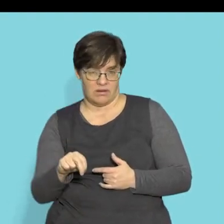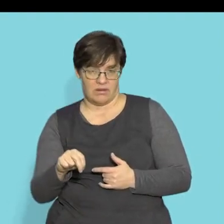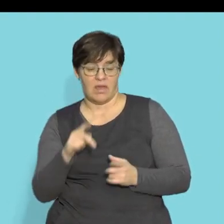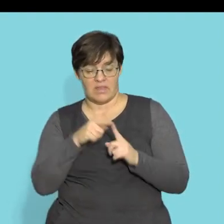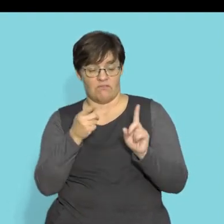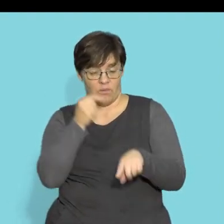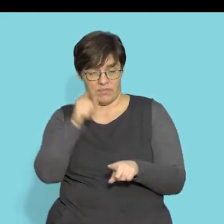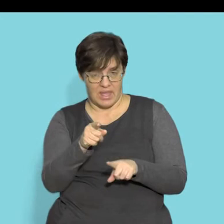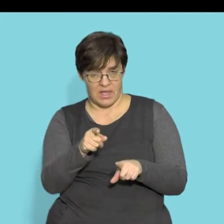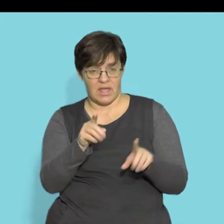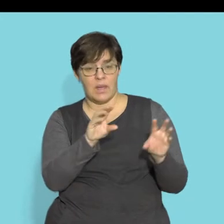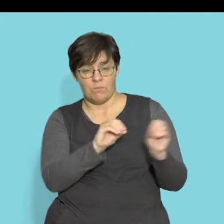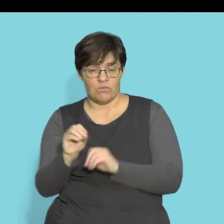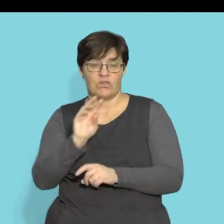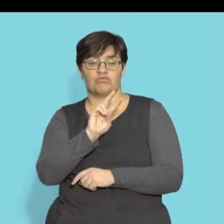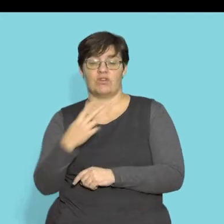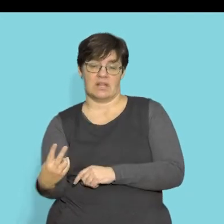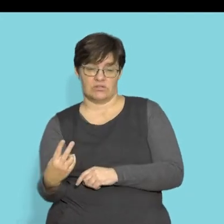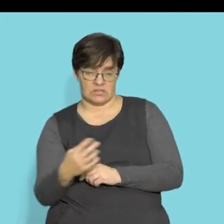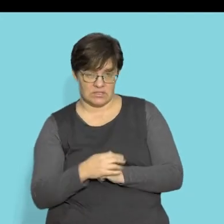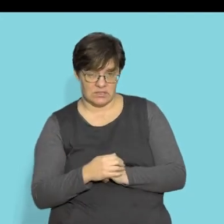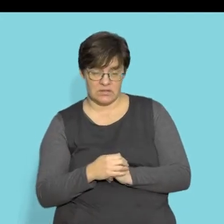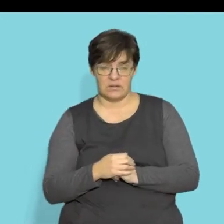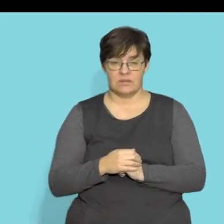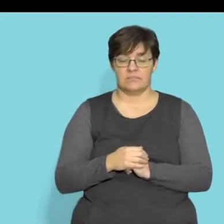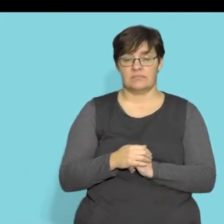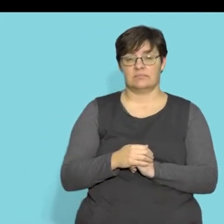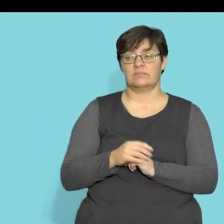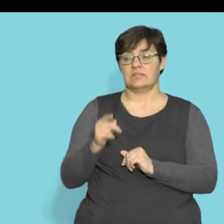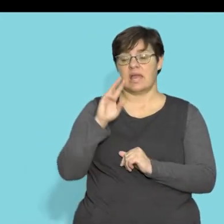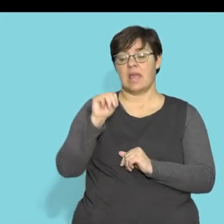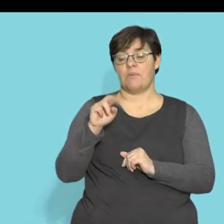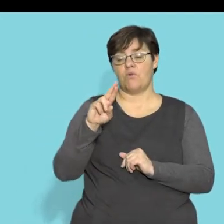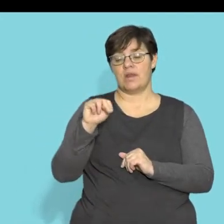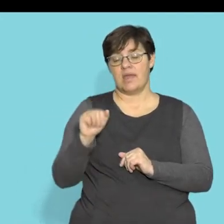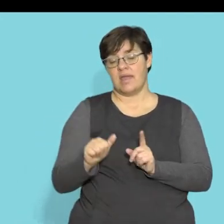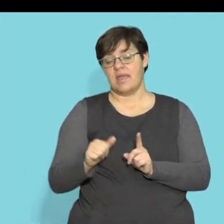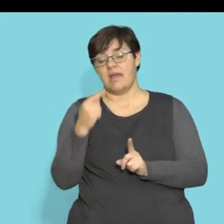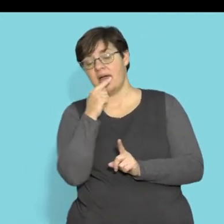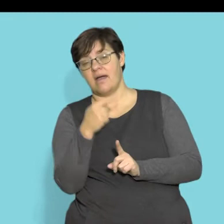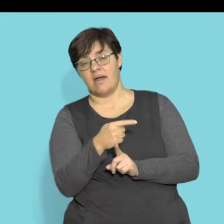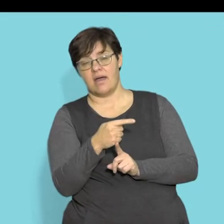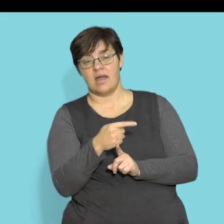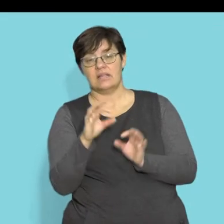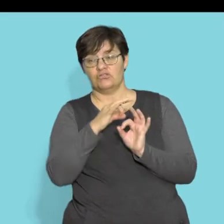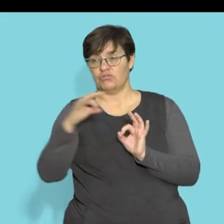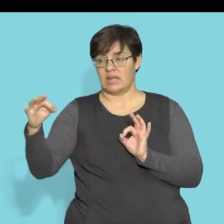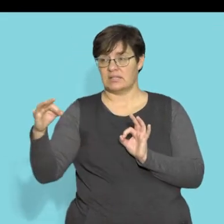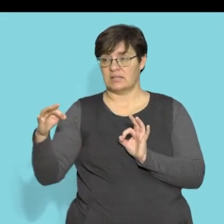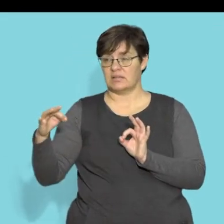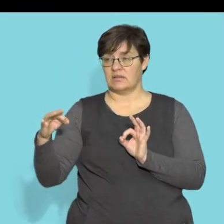then moves into translation, where we see the mRNA, which is now that